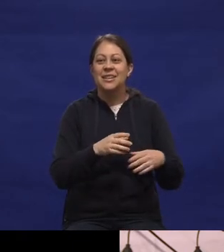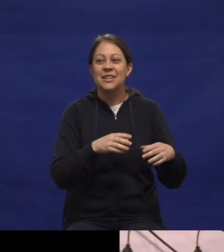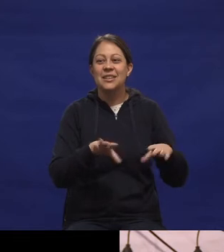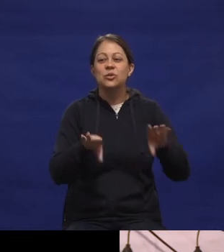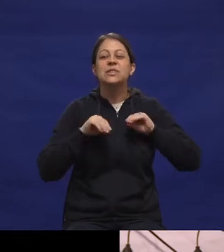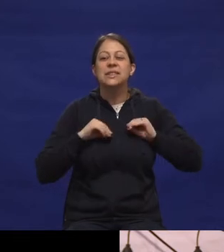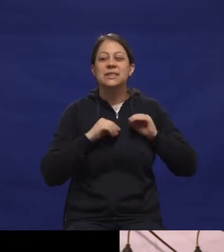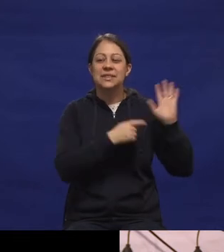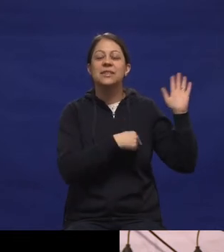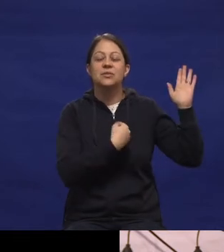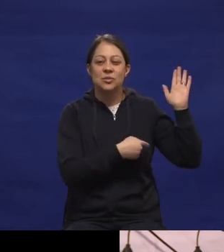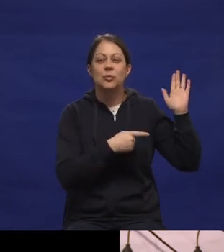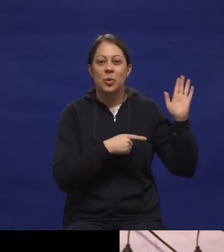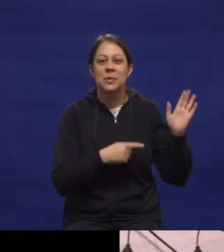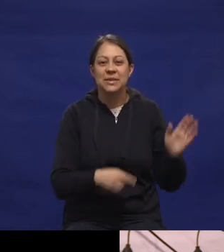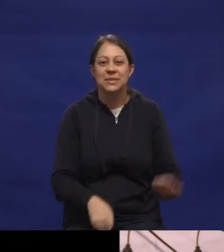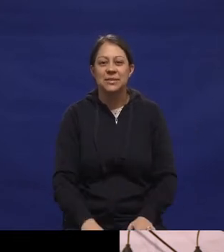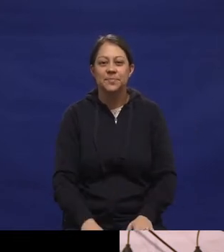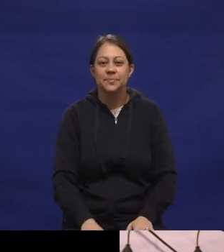in Christ,